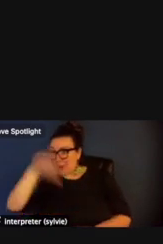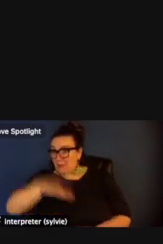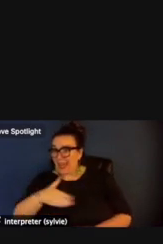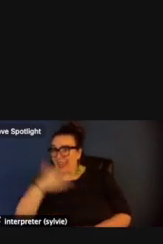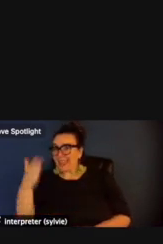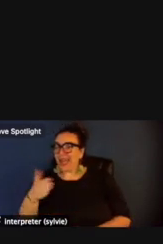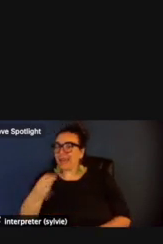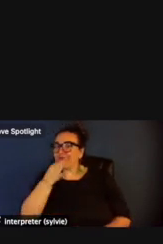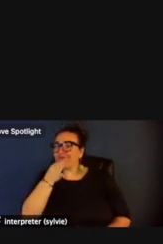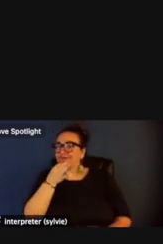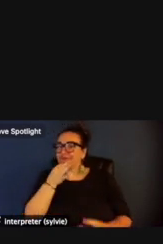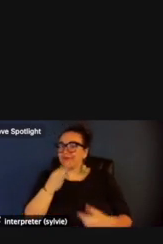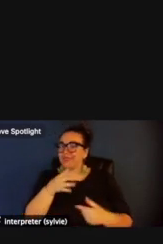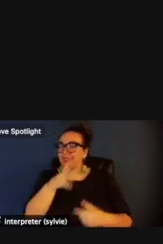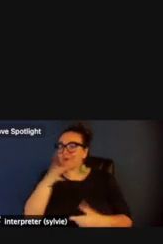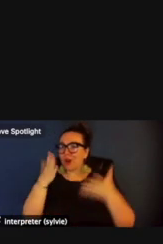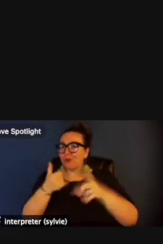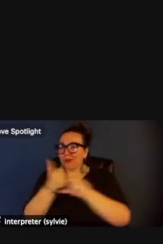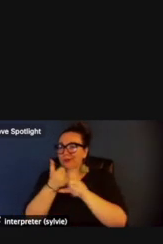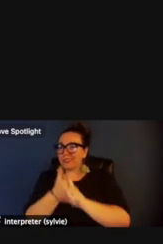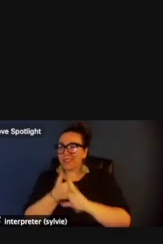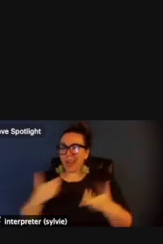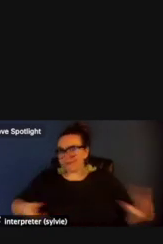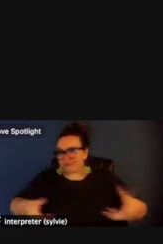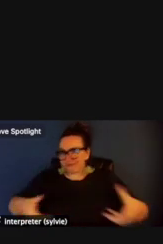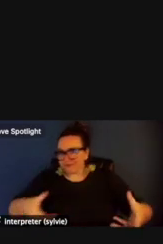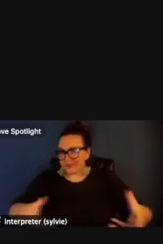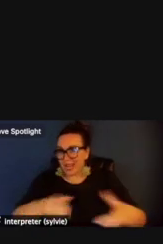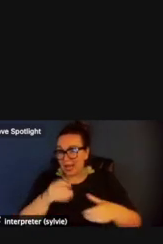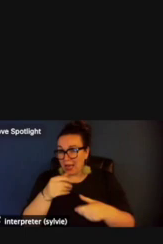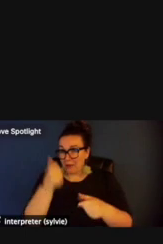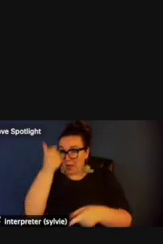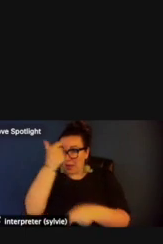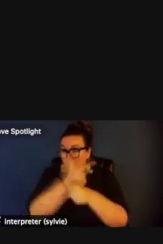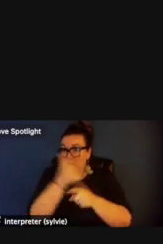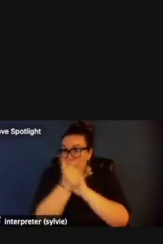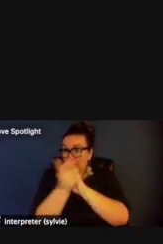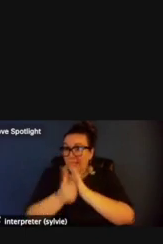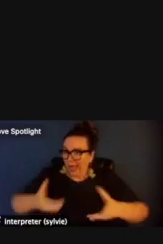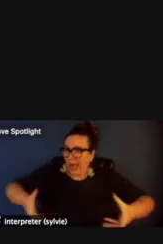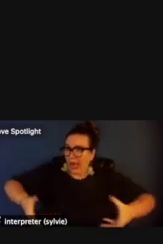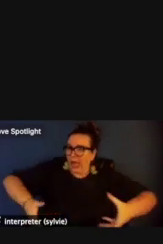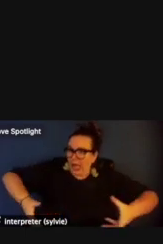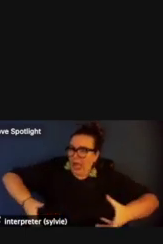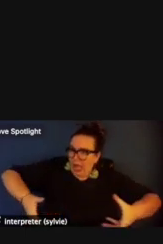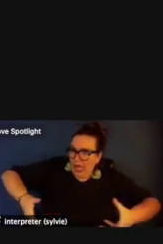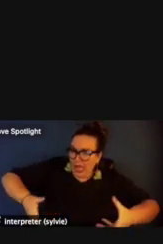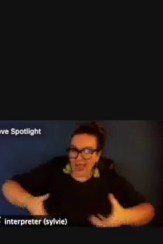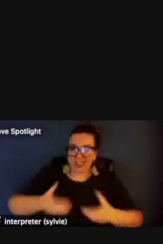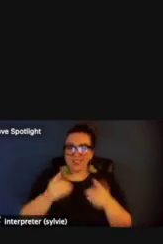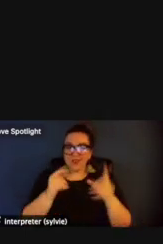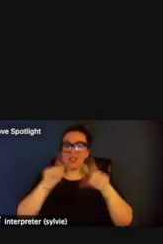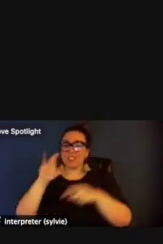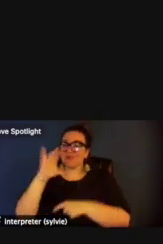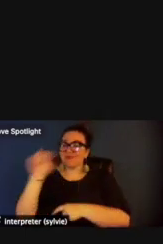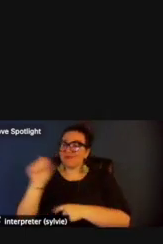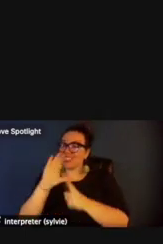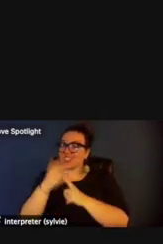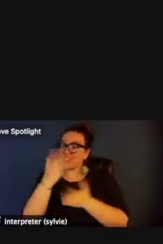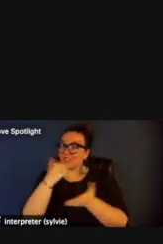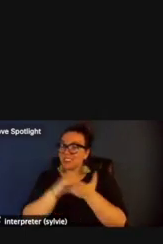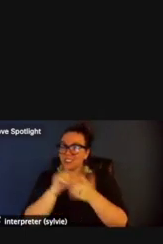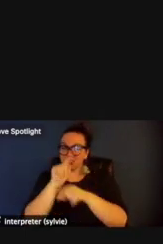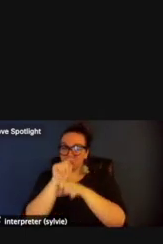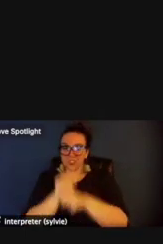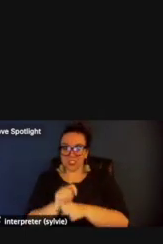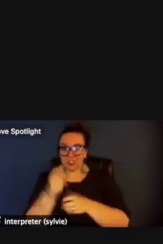actual farmer. So, all right. So this, we also went to a cultural center there, and they did some traditional dance. So if we move